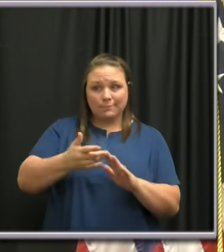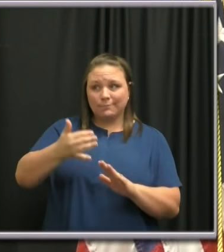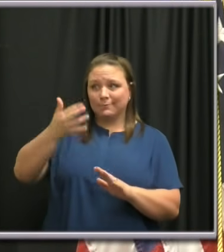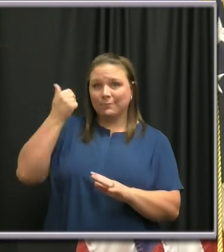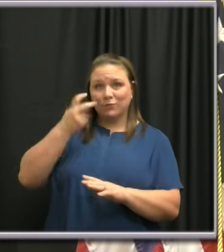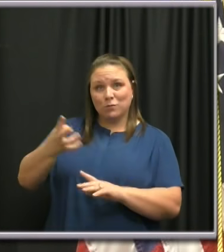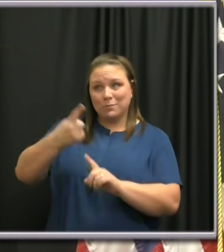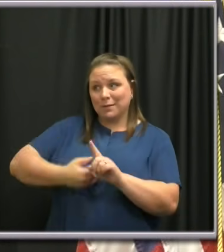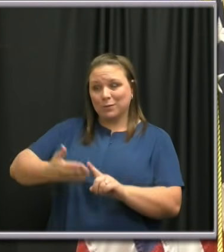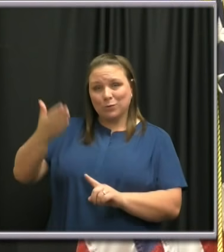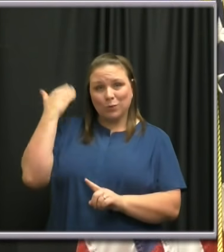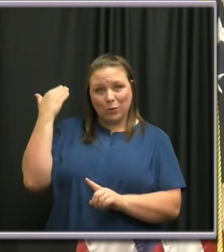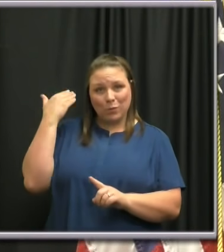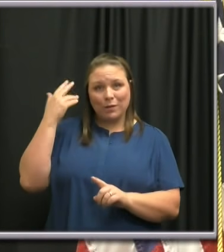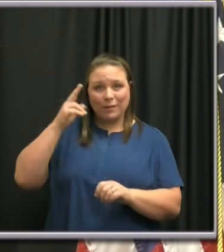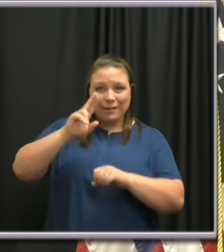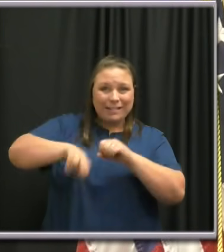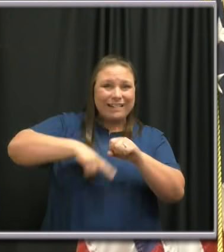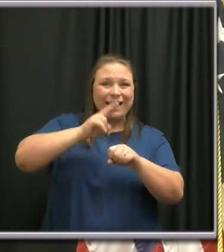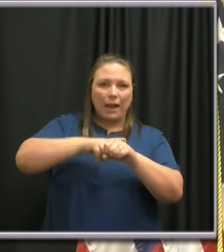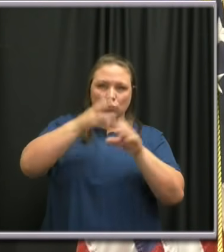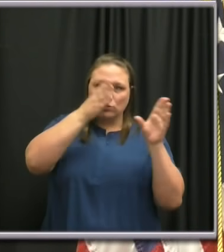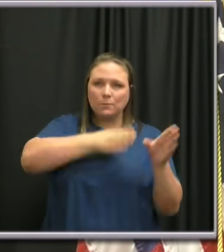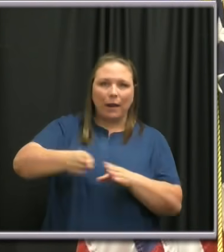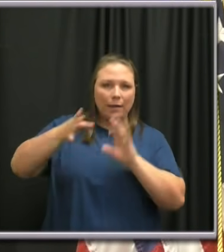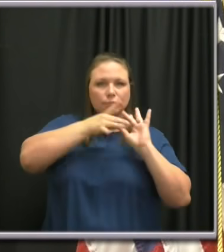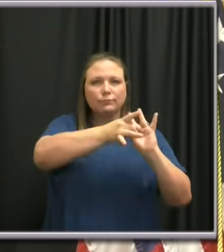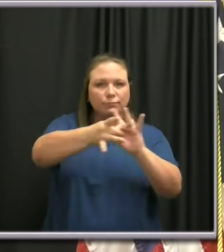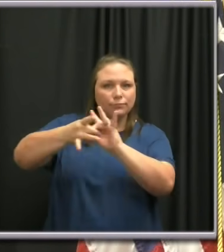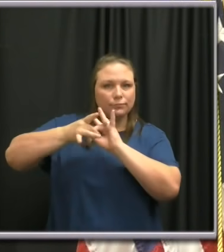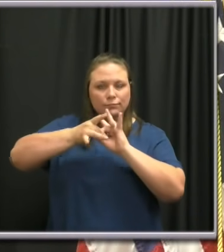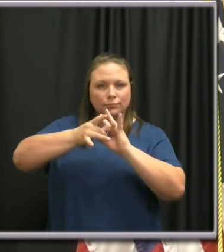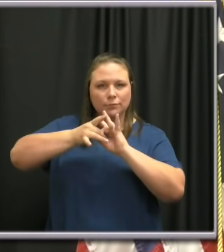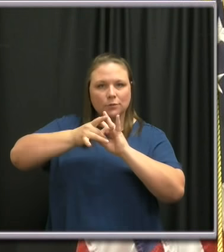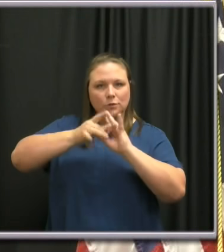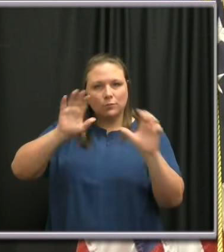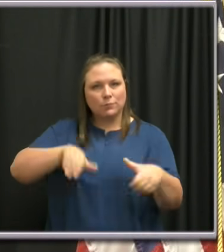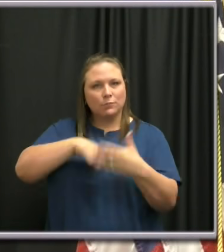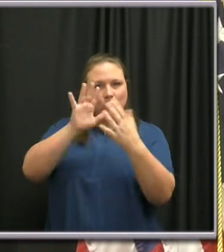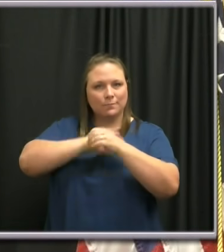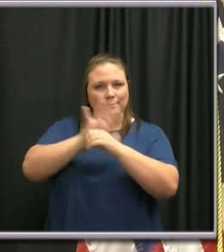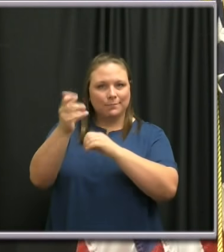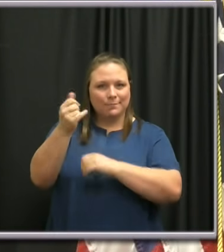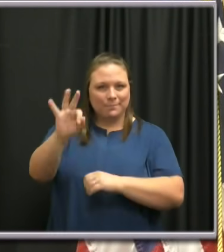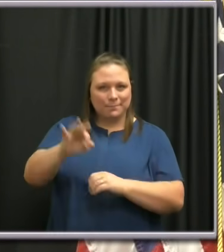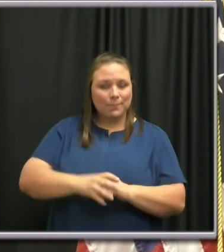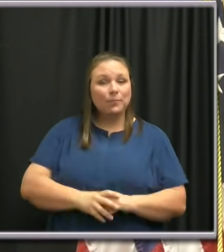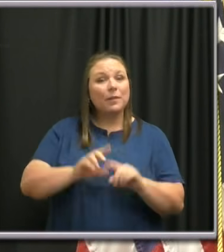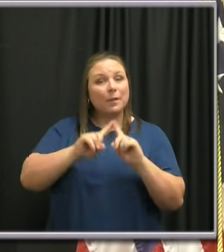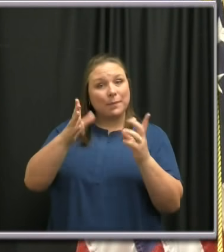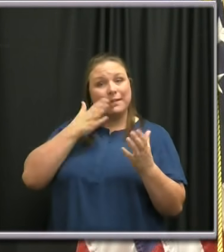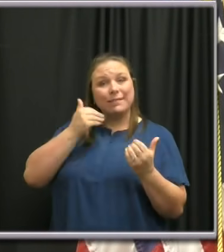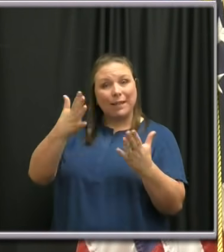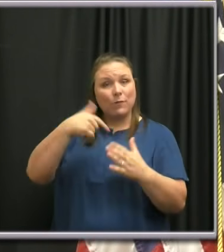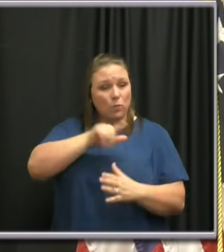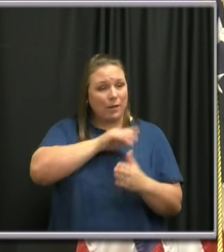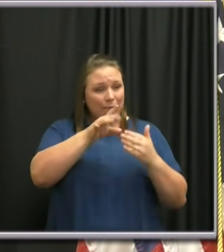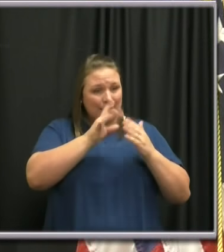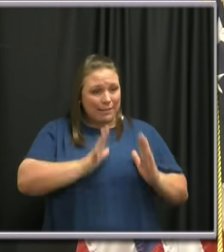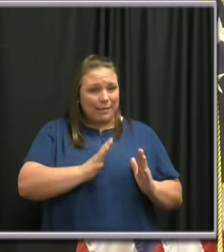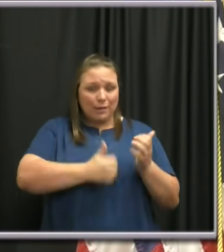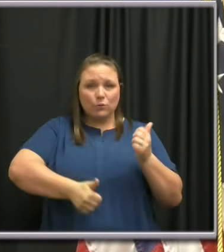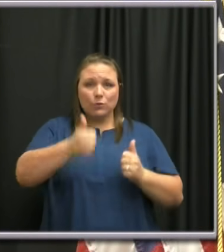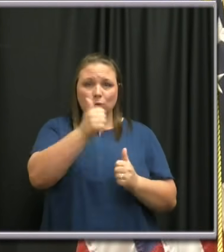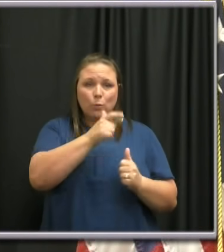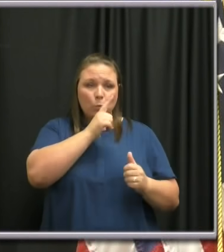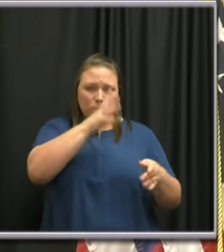months ago, was a national strategy to combat COVID-19. But thankfully, we have leaders who've made